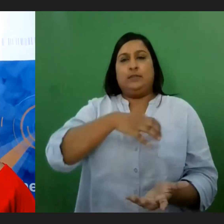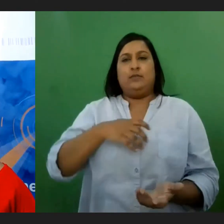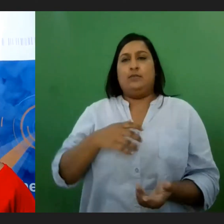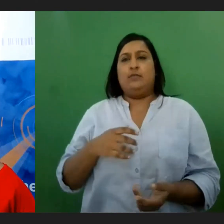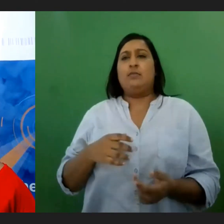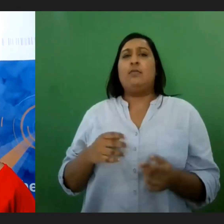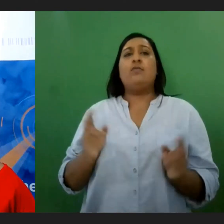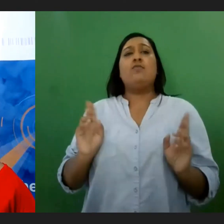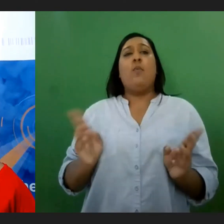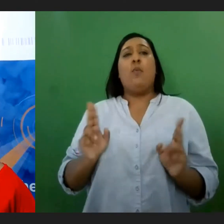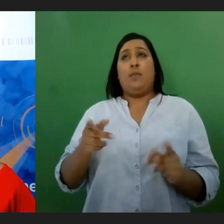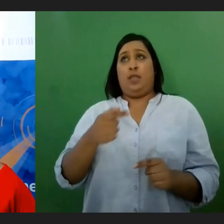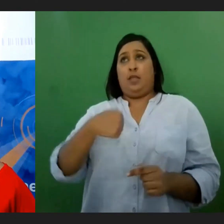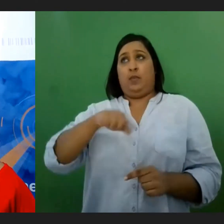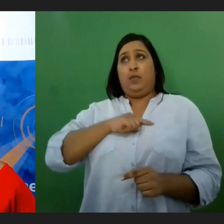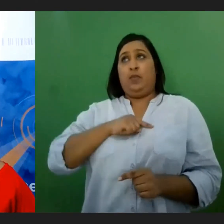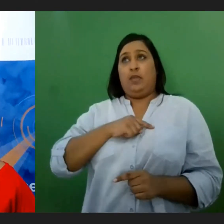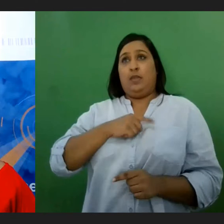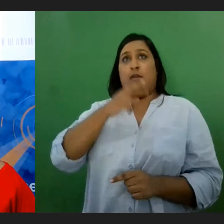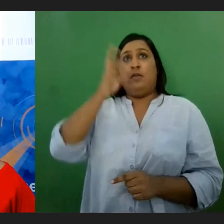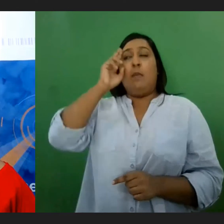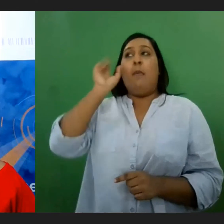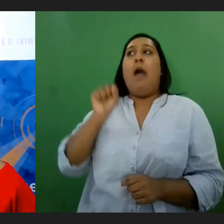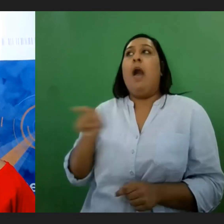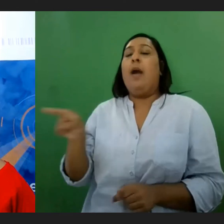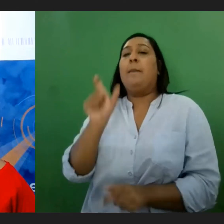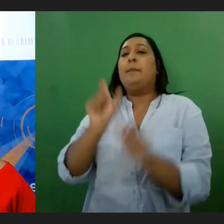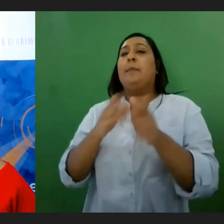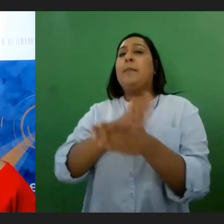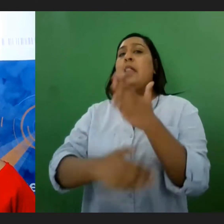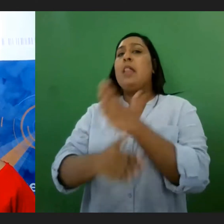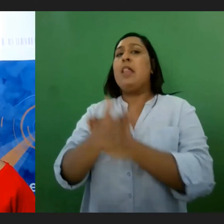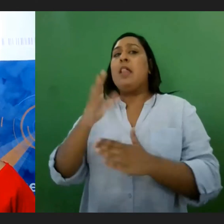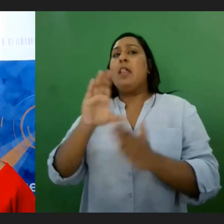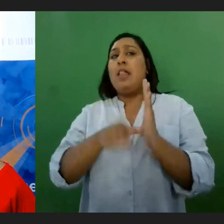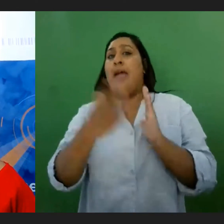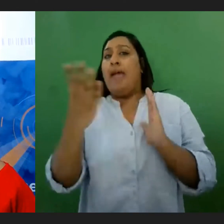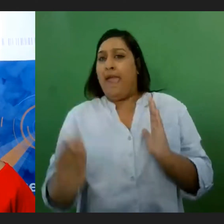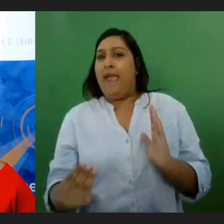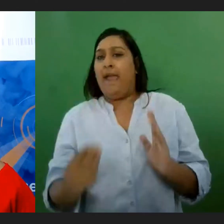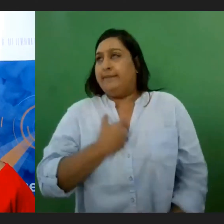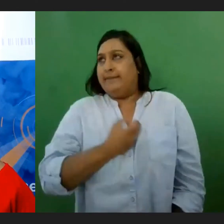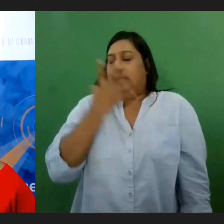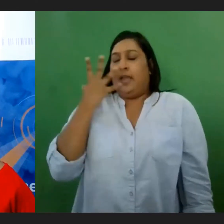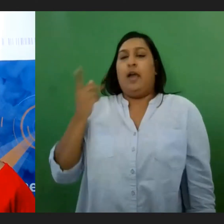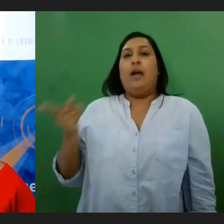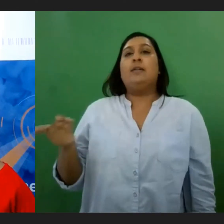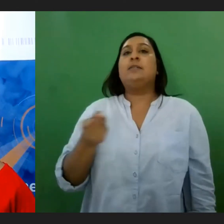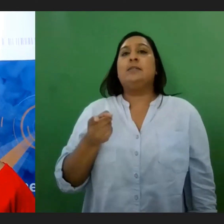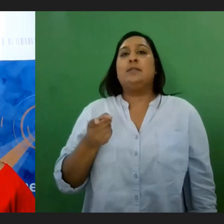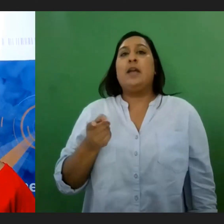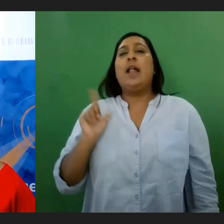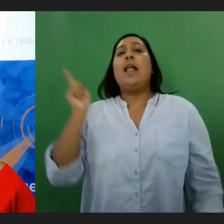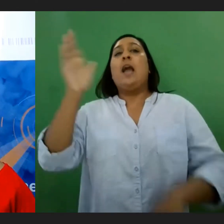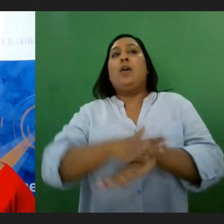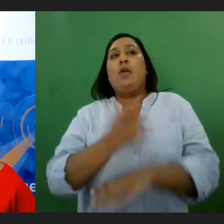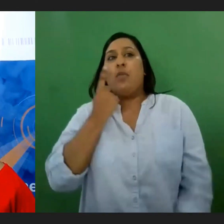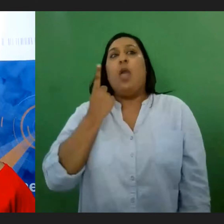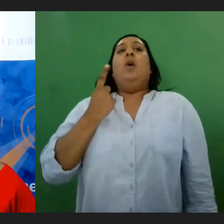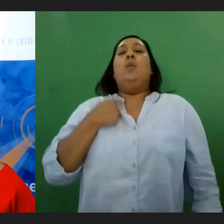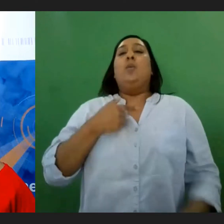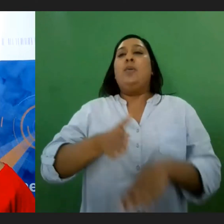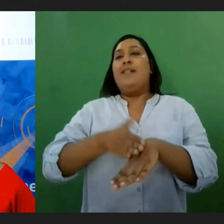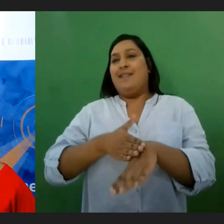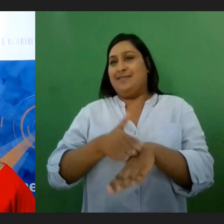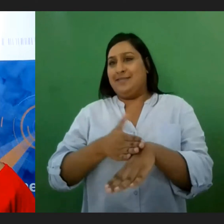a forgotten agenda. Today, we want to share with you research with people with disabilities